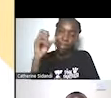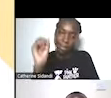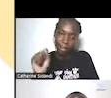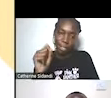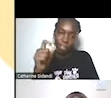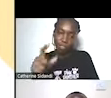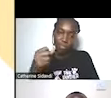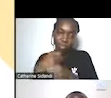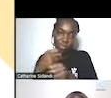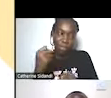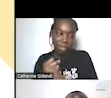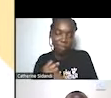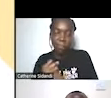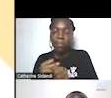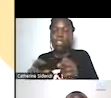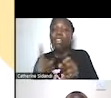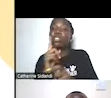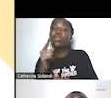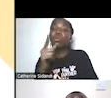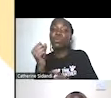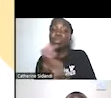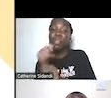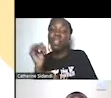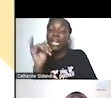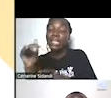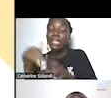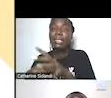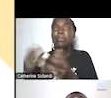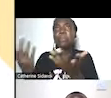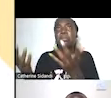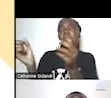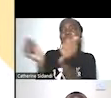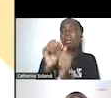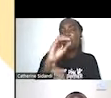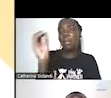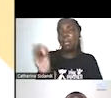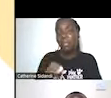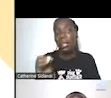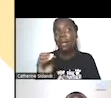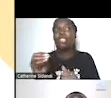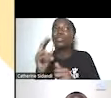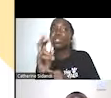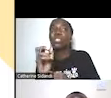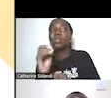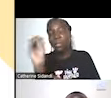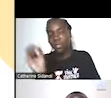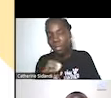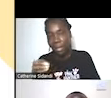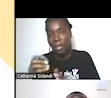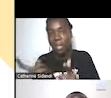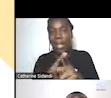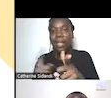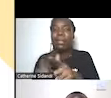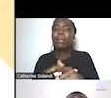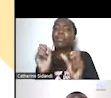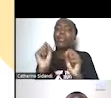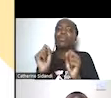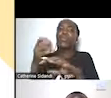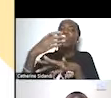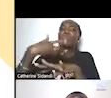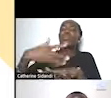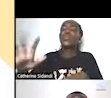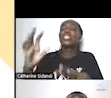revenues, then am I going to lose revenue by 10%? If it's about gaining, am I going to gain by 20%? If I'm going to lose my staff, am I going to lose my staff by